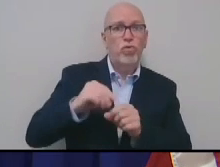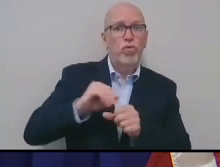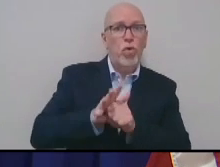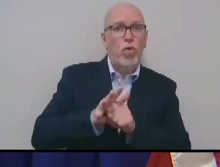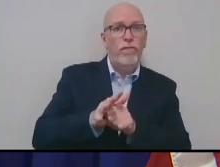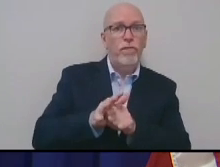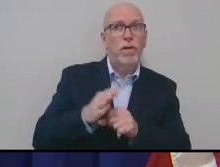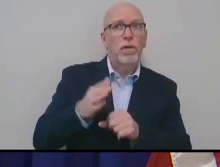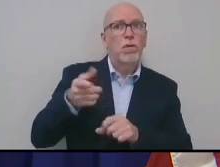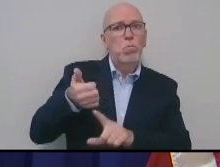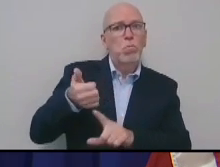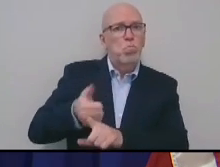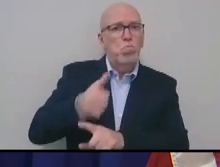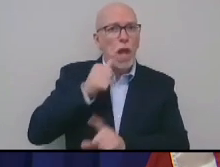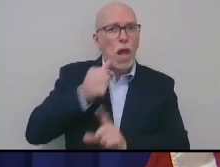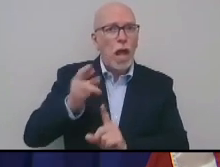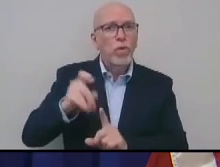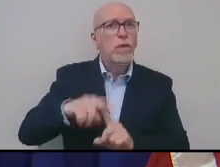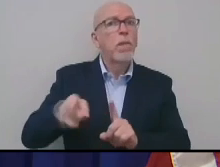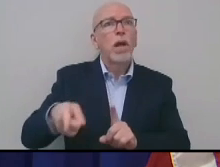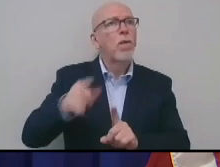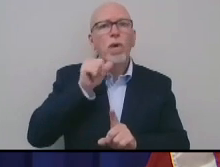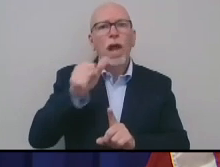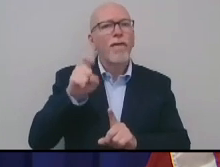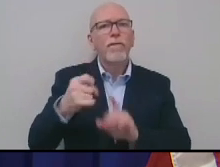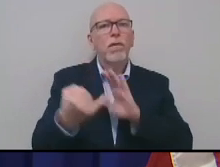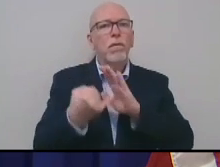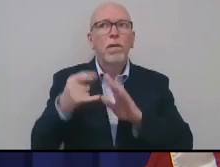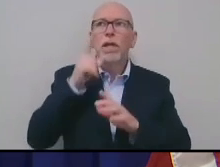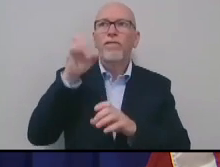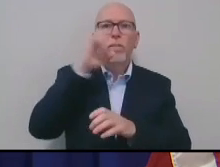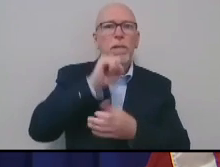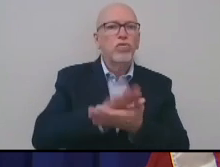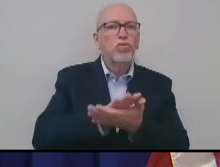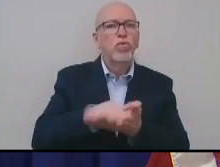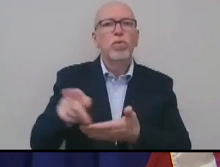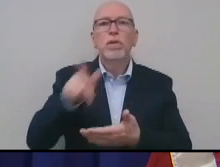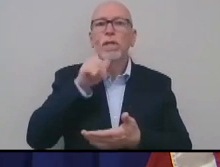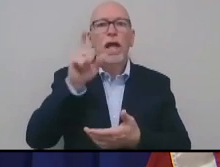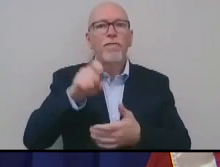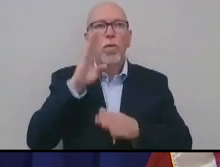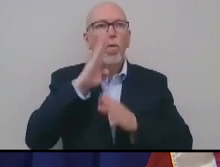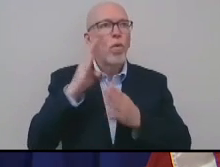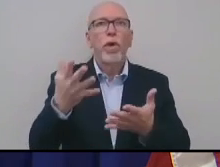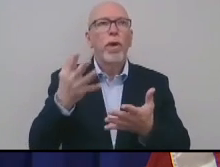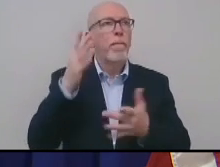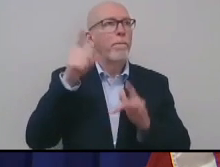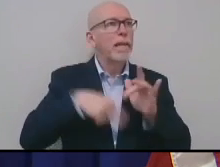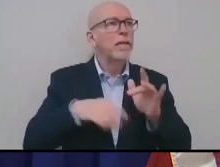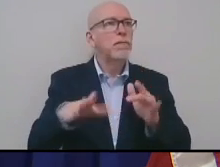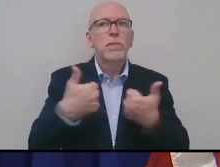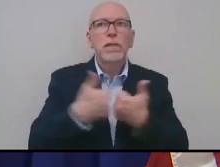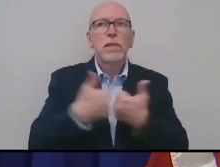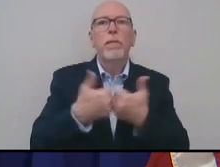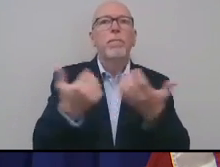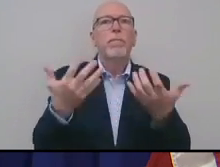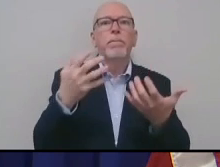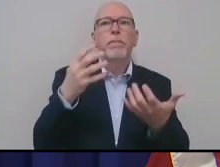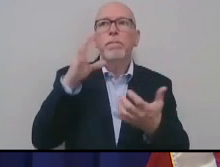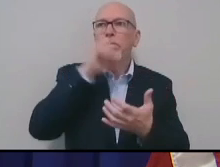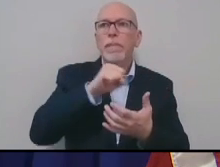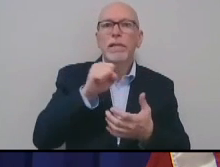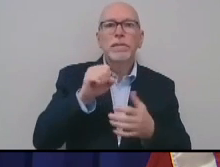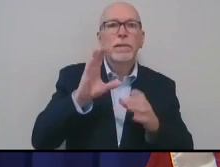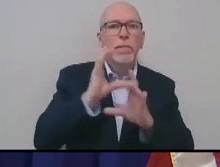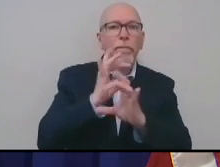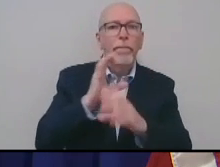not going to have to be quarantined. They don't have to miss school. They don't have to worry about not getting to do their athletic events. They don't have to worry about missing band or the